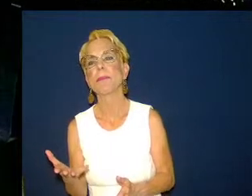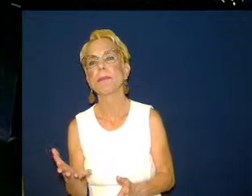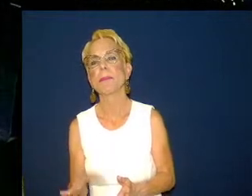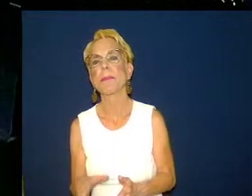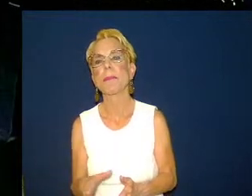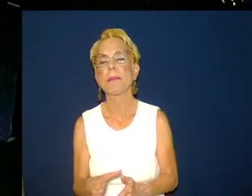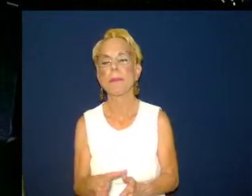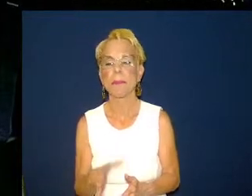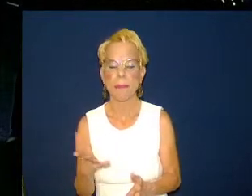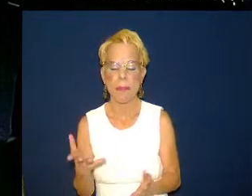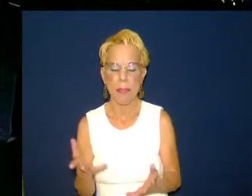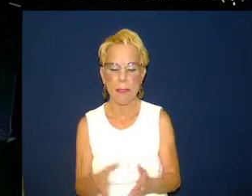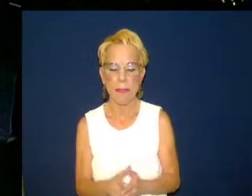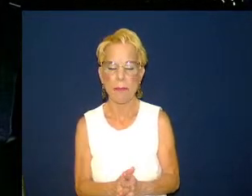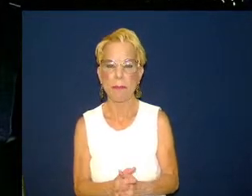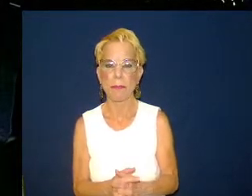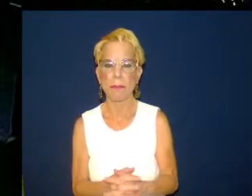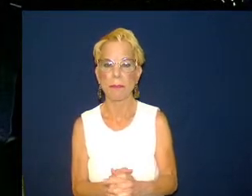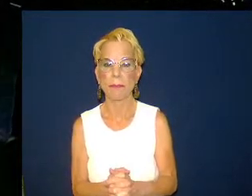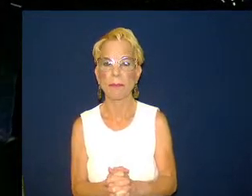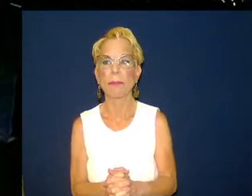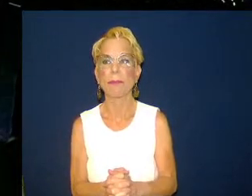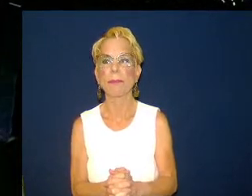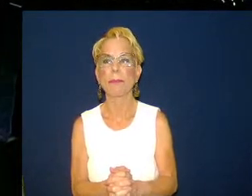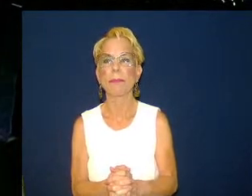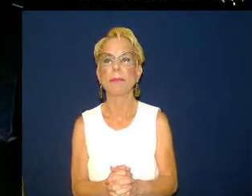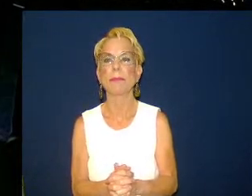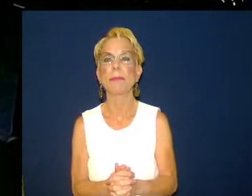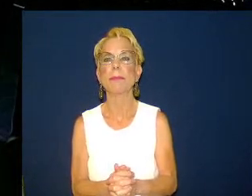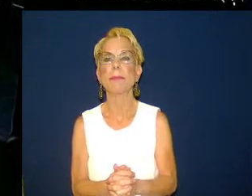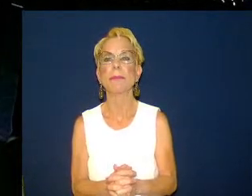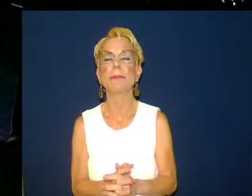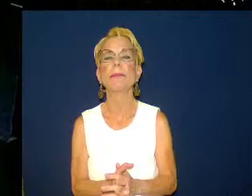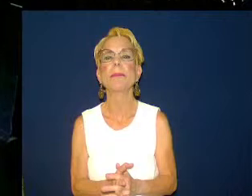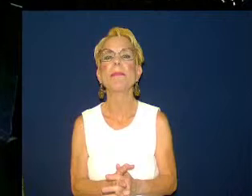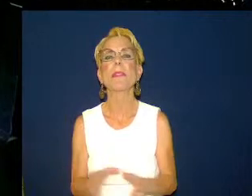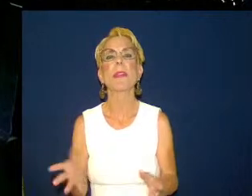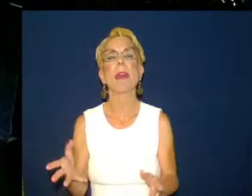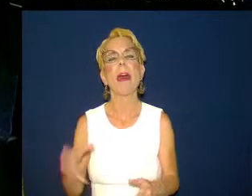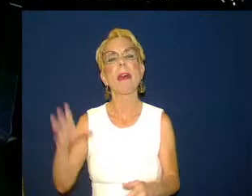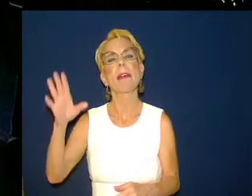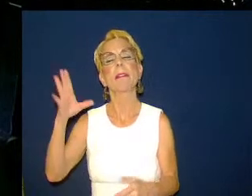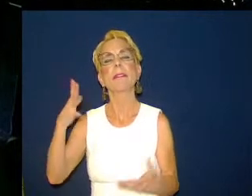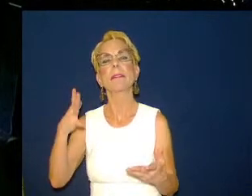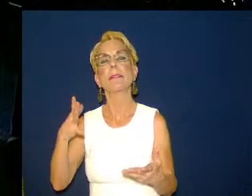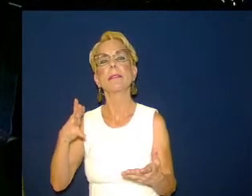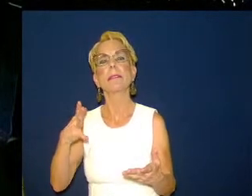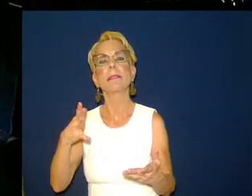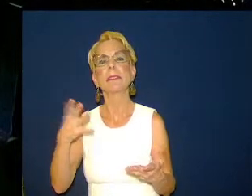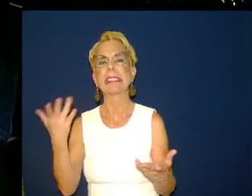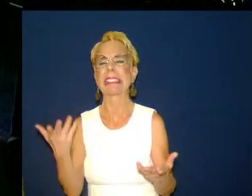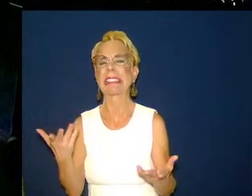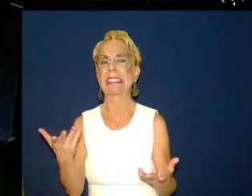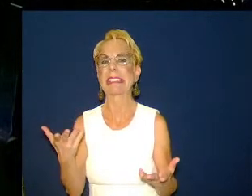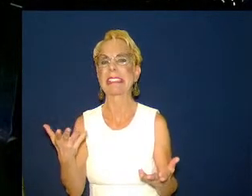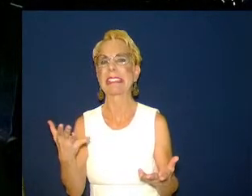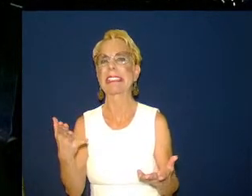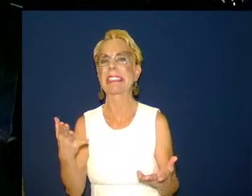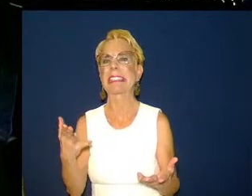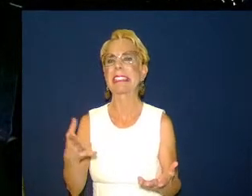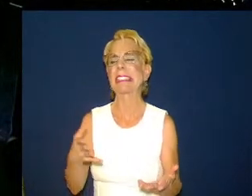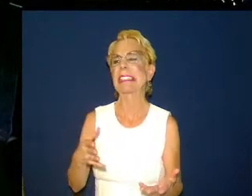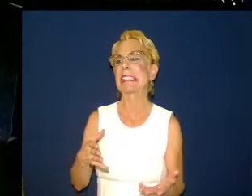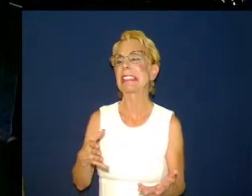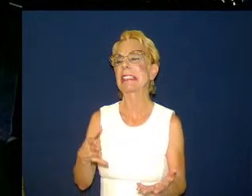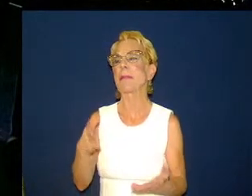there. Put the pessimist in there. Played around a few toys. Within an hour, he was complaining. I don't have anybody to play with.